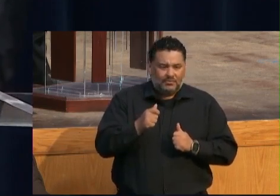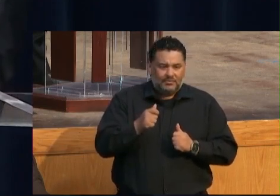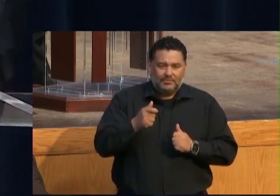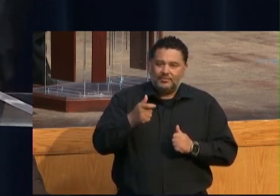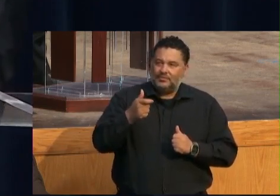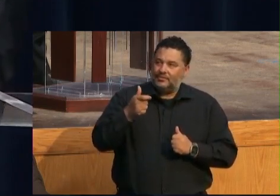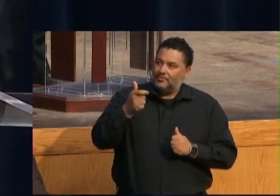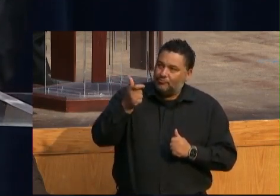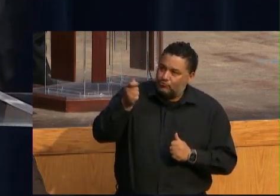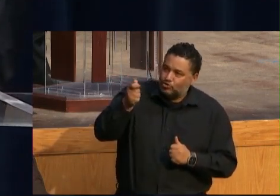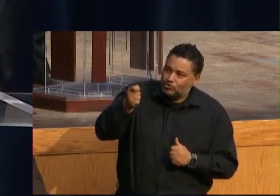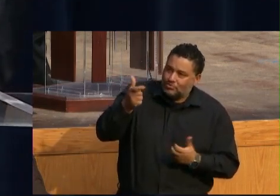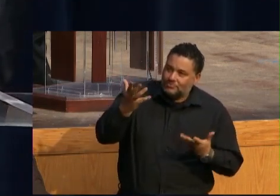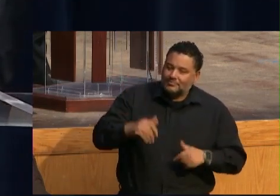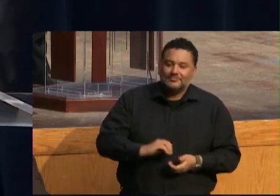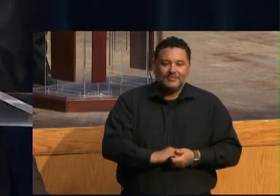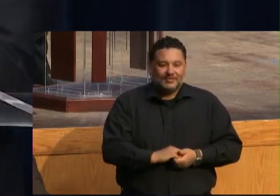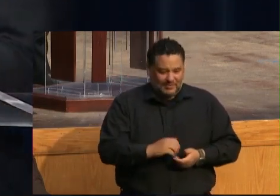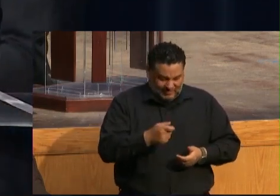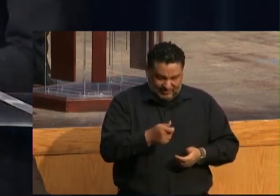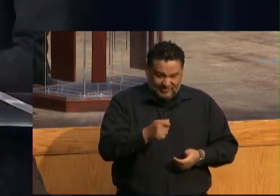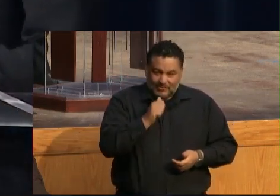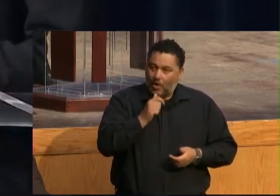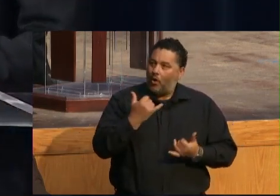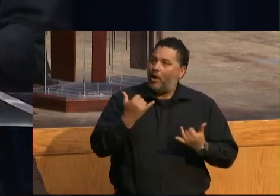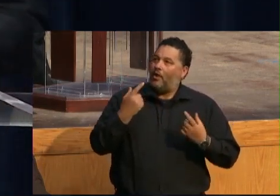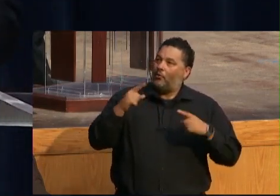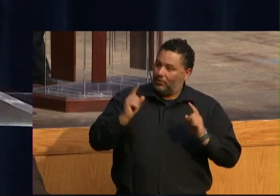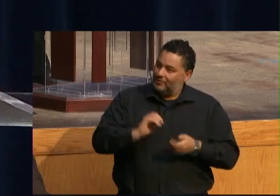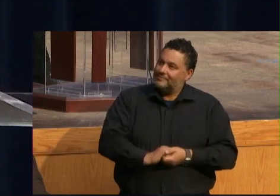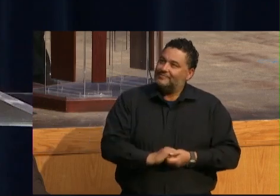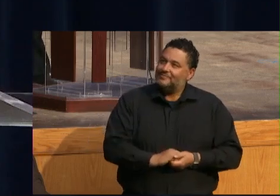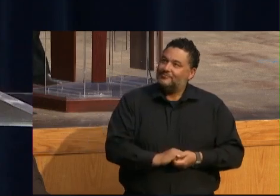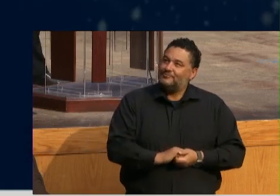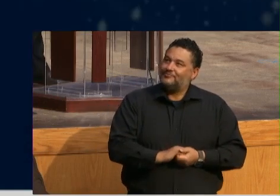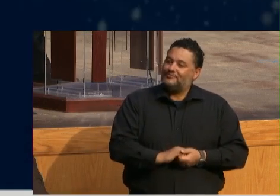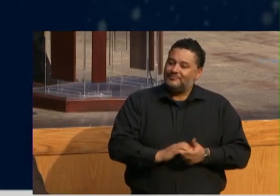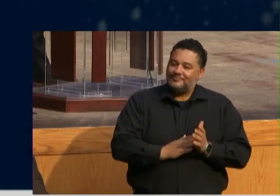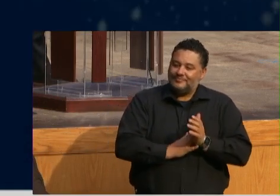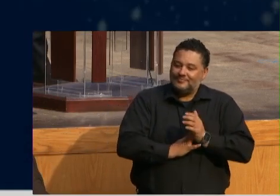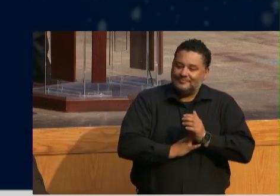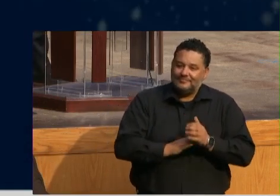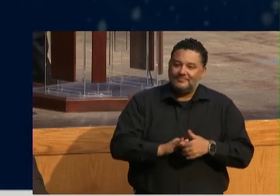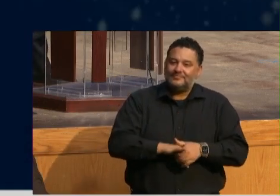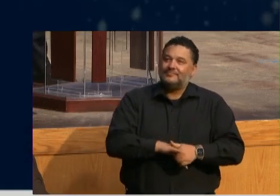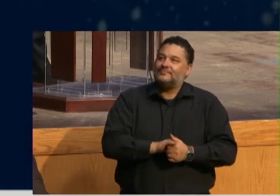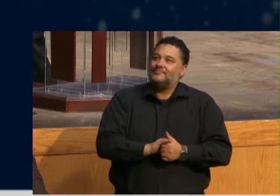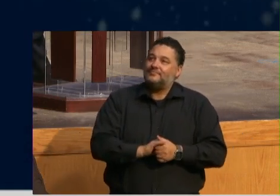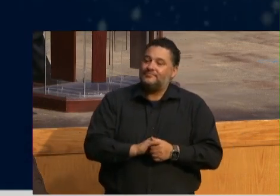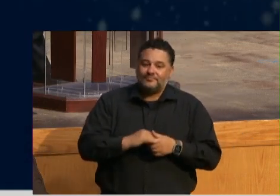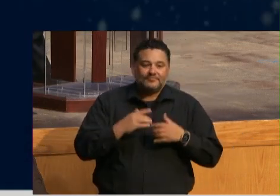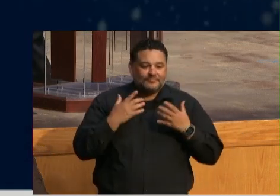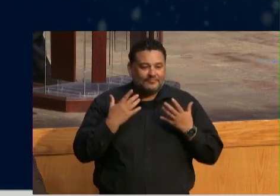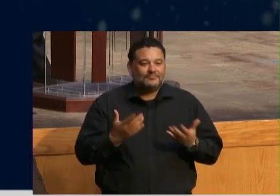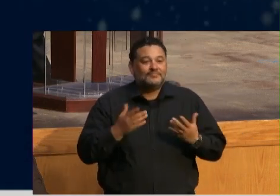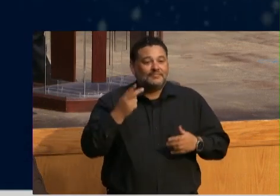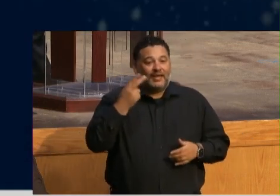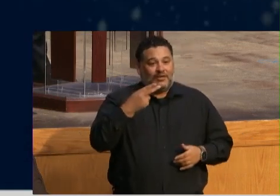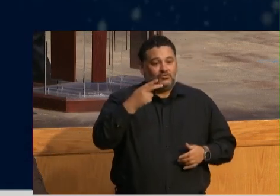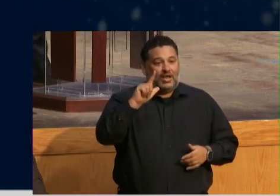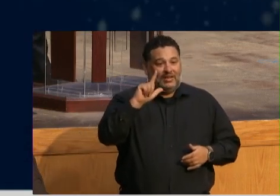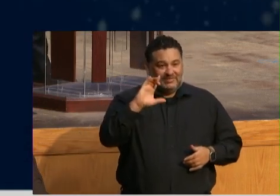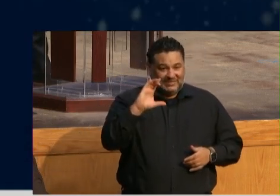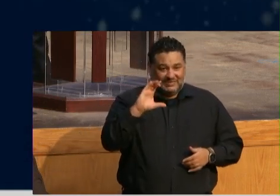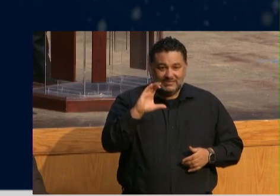You push the button? It's not, there we go, now it's working. So, HLC, it's